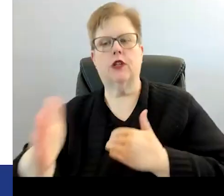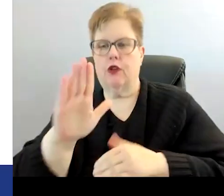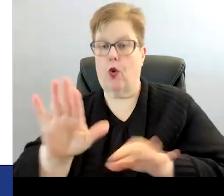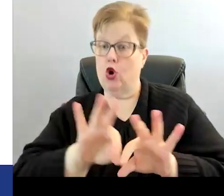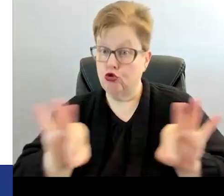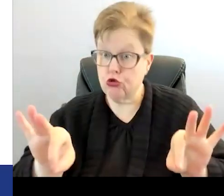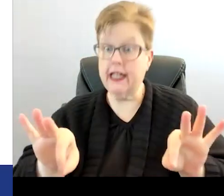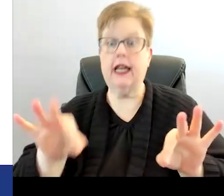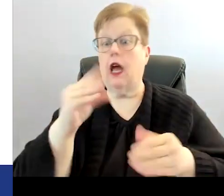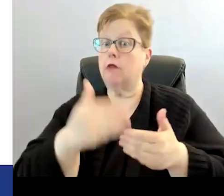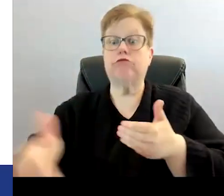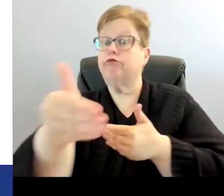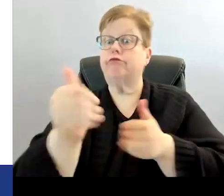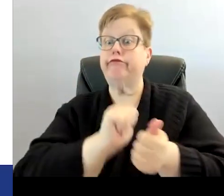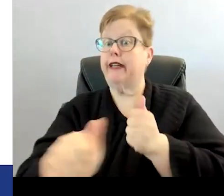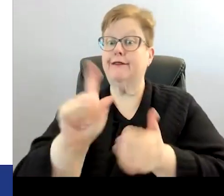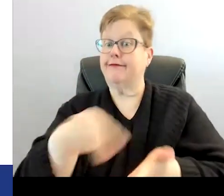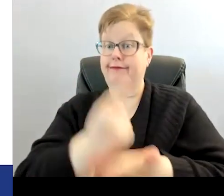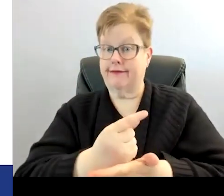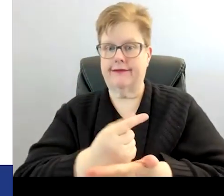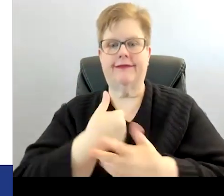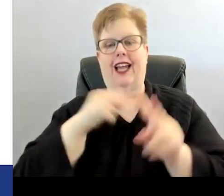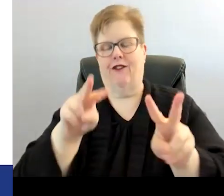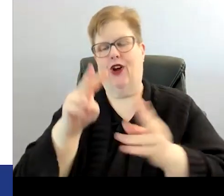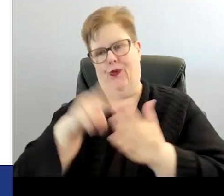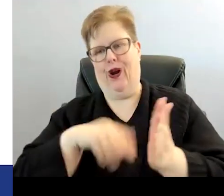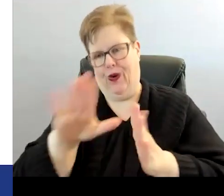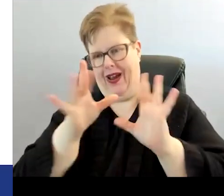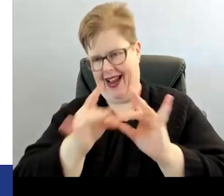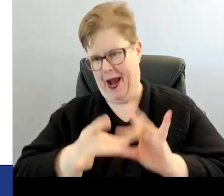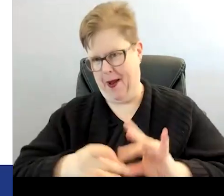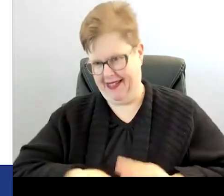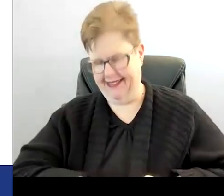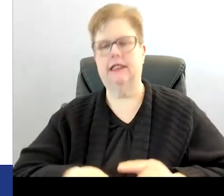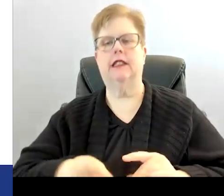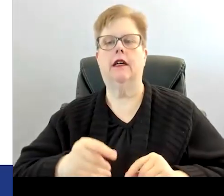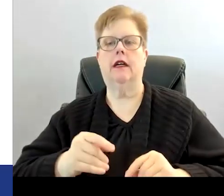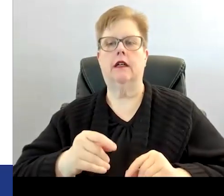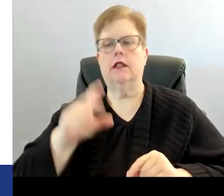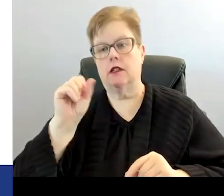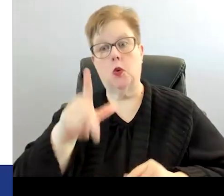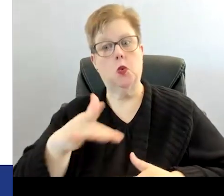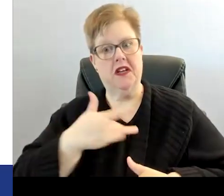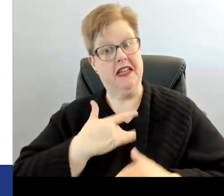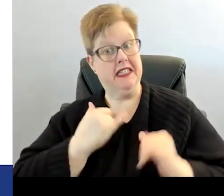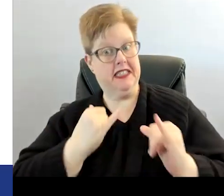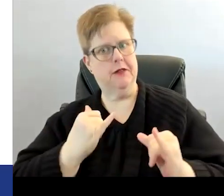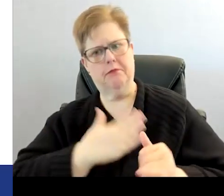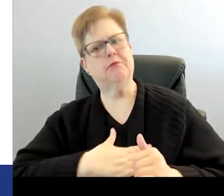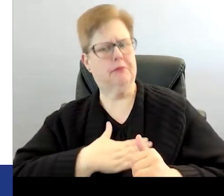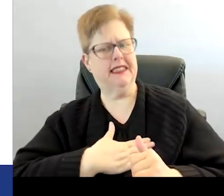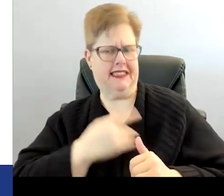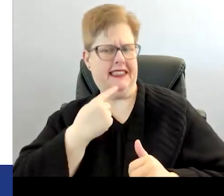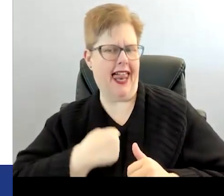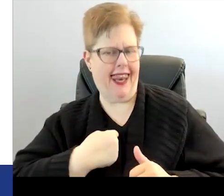beyond. I look forward to reading these comments at the end of orientation. And so if you felt similarly, please do feel free to